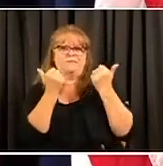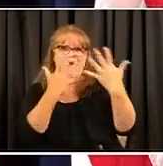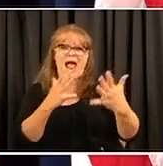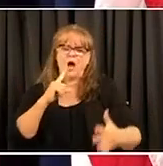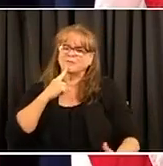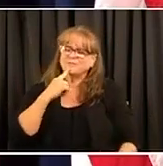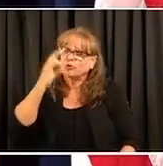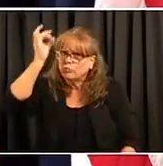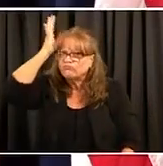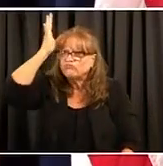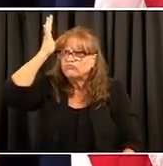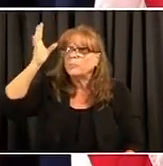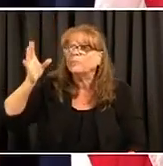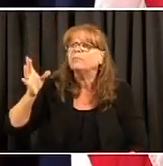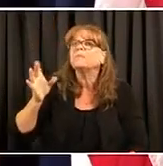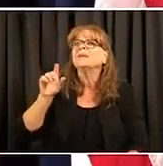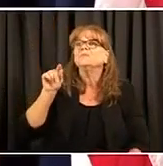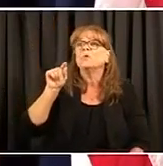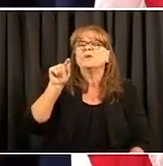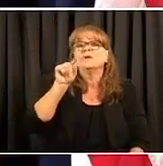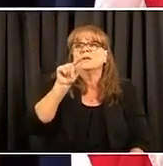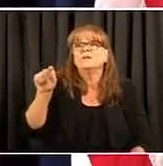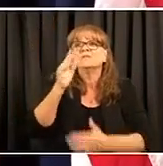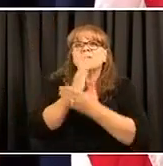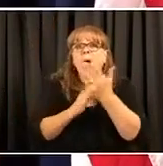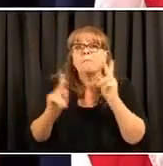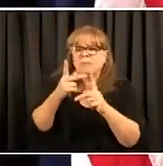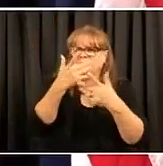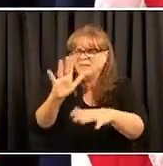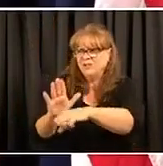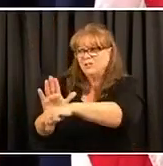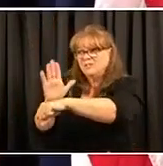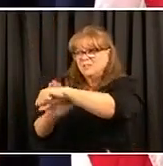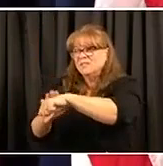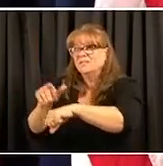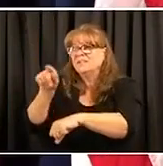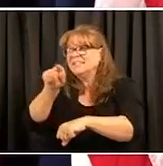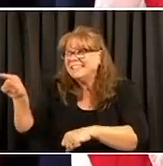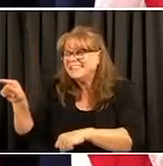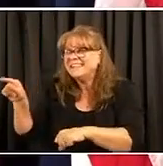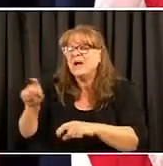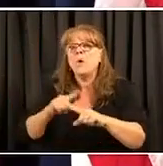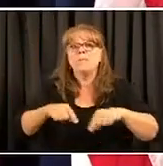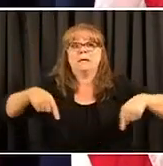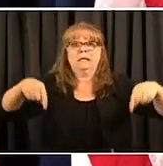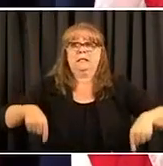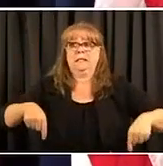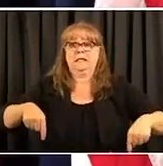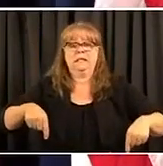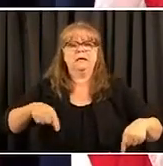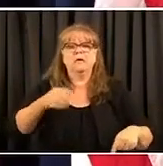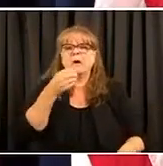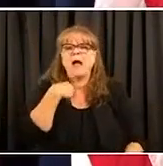evacuate but were given a warning that they could evacuate, it was only a few thousand people. And the largest fire in state history